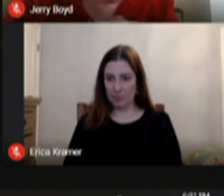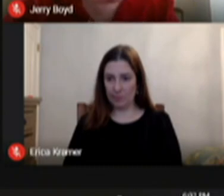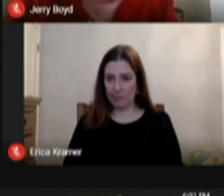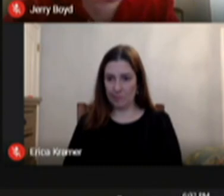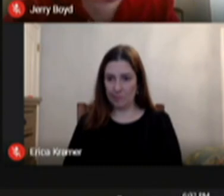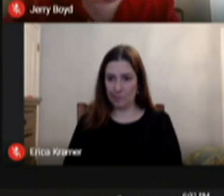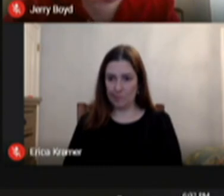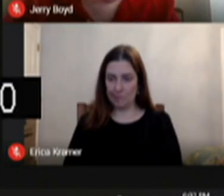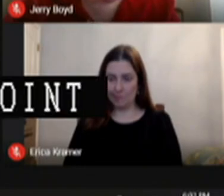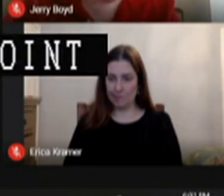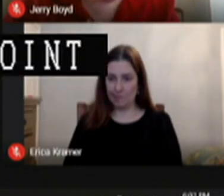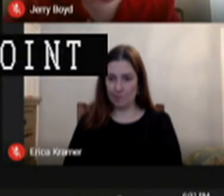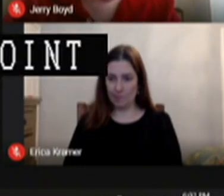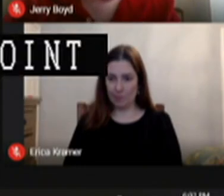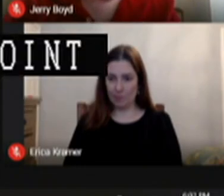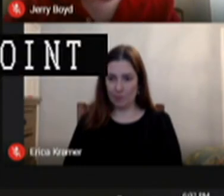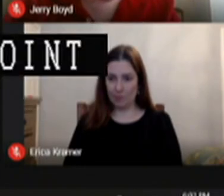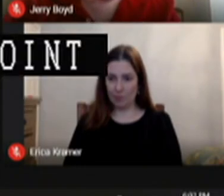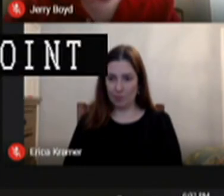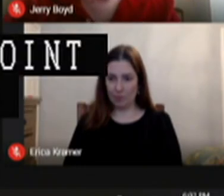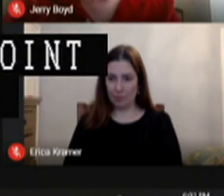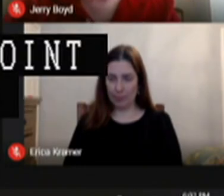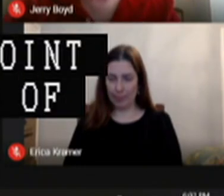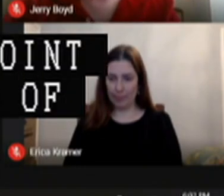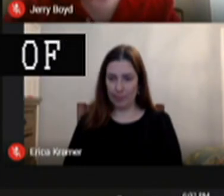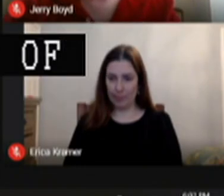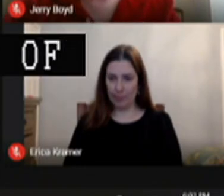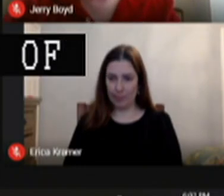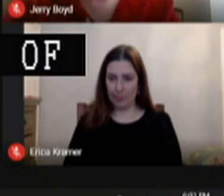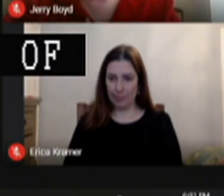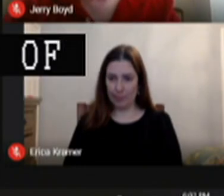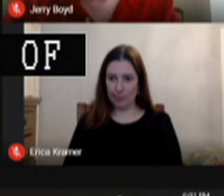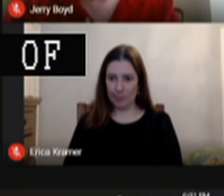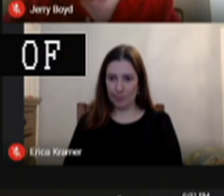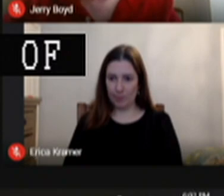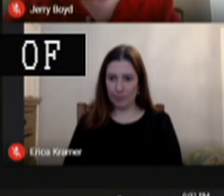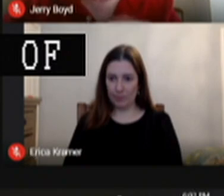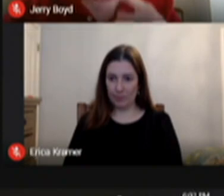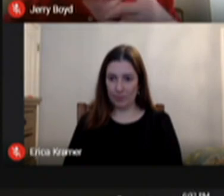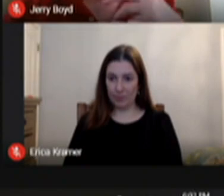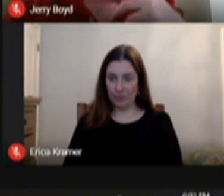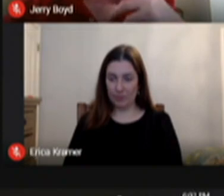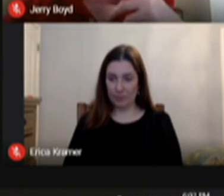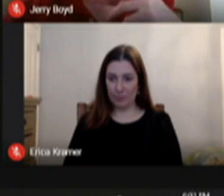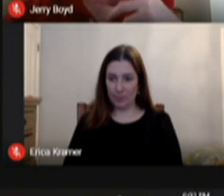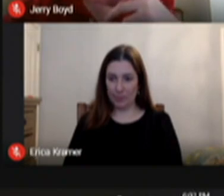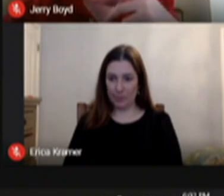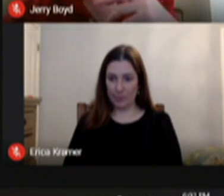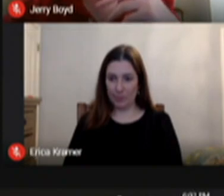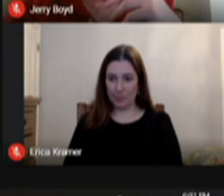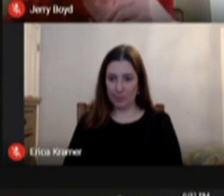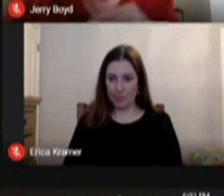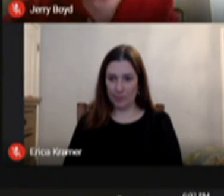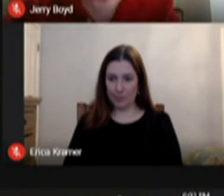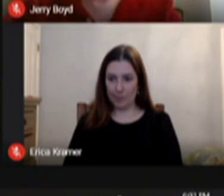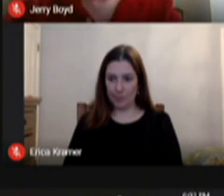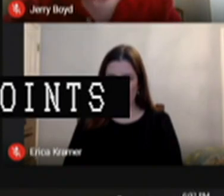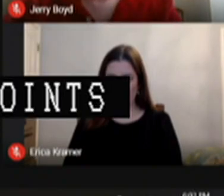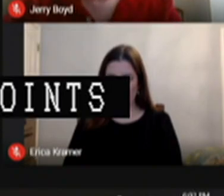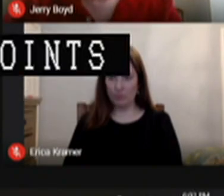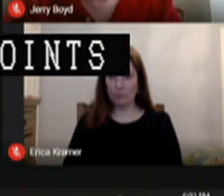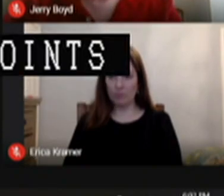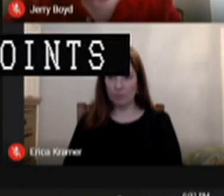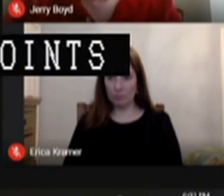less than 1/16 of an inch, and really provide a minimum of joint and a minimum of vibration to roll